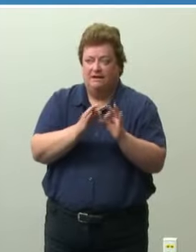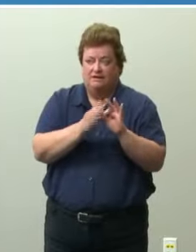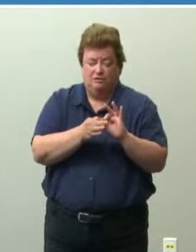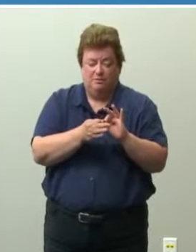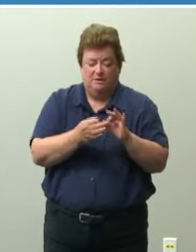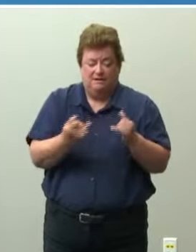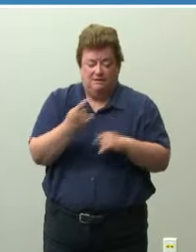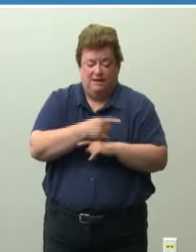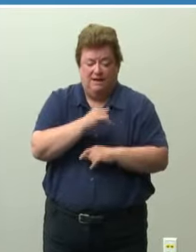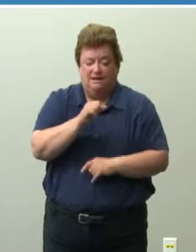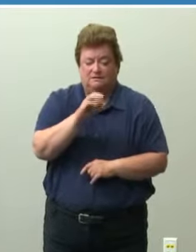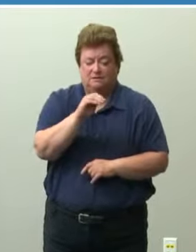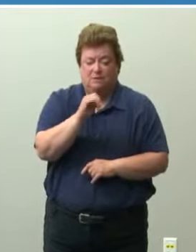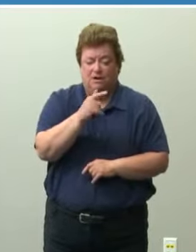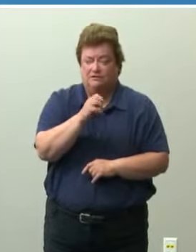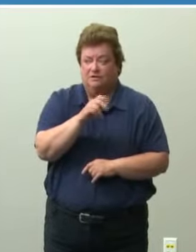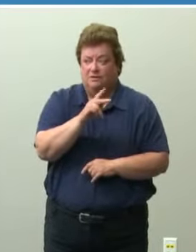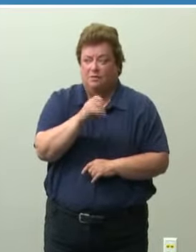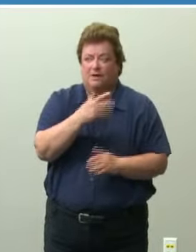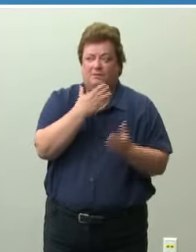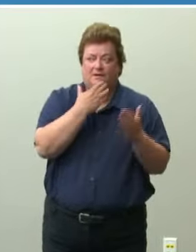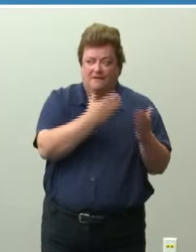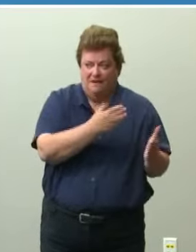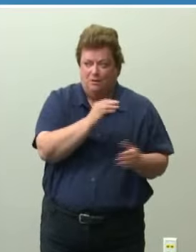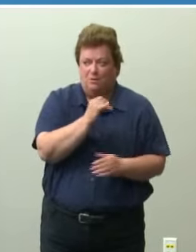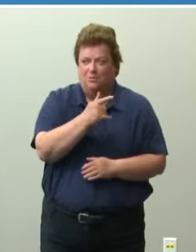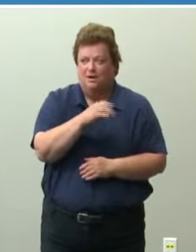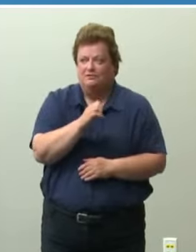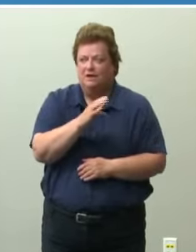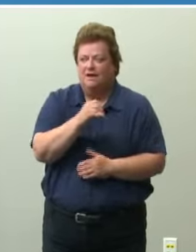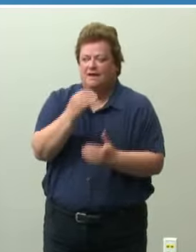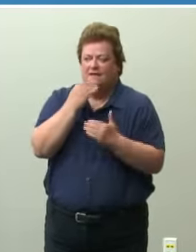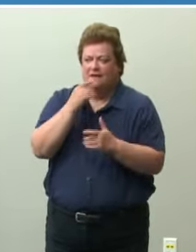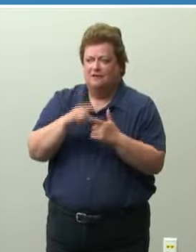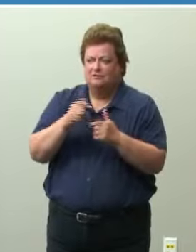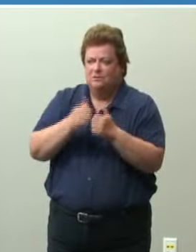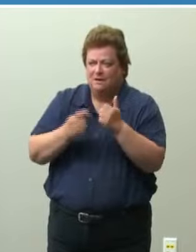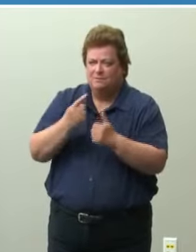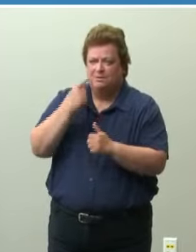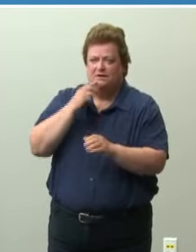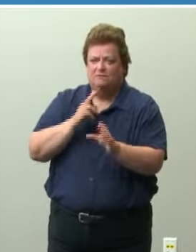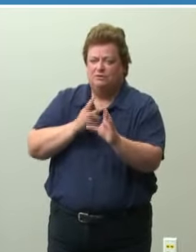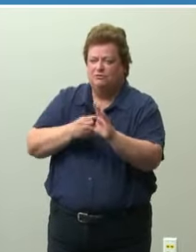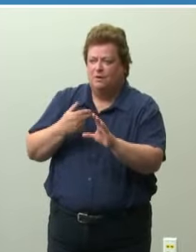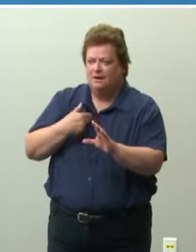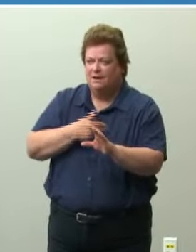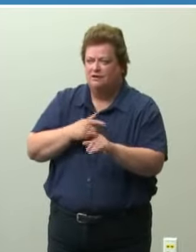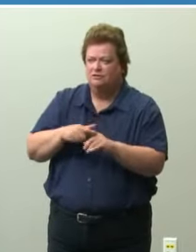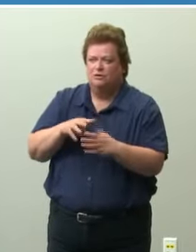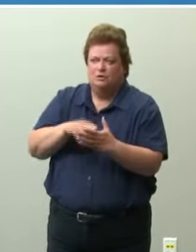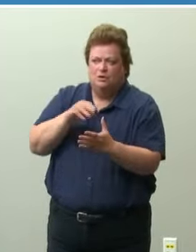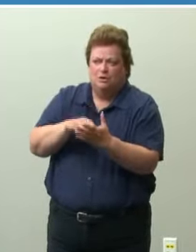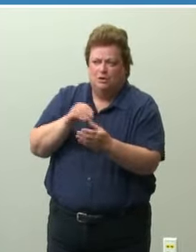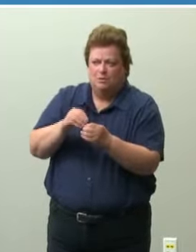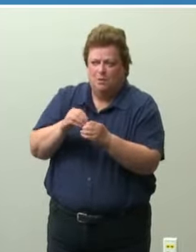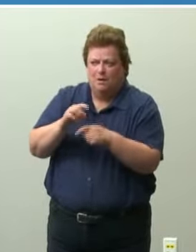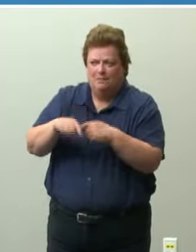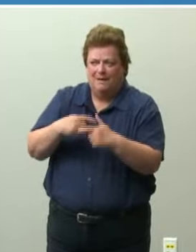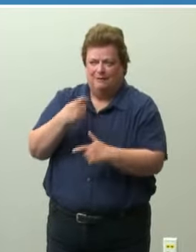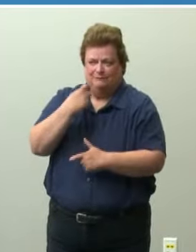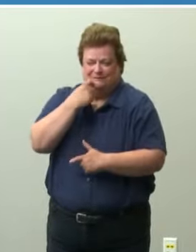us today is Margie Prob. Thank you, Margie, and thanks to everyone for joining us to learn more about the latest